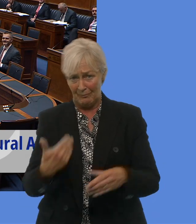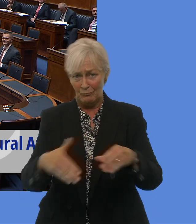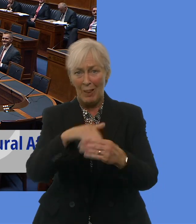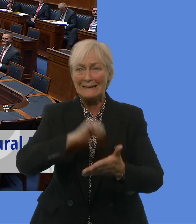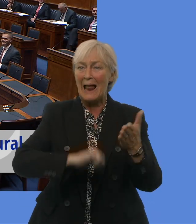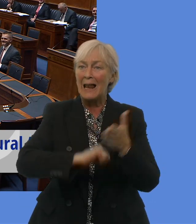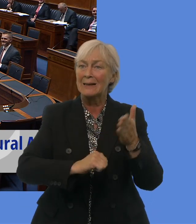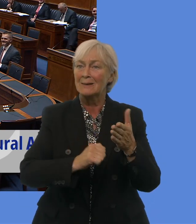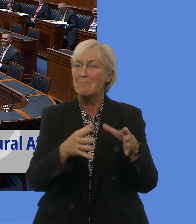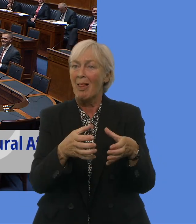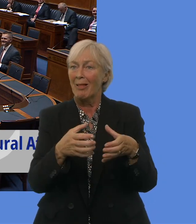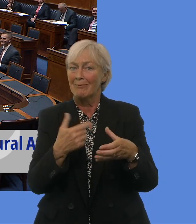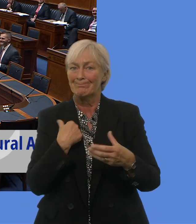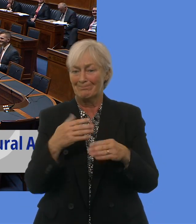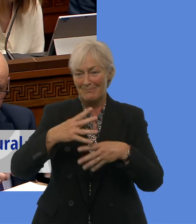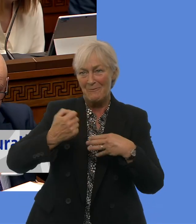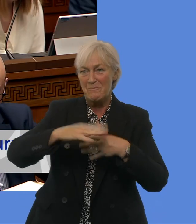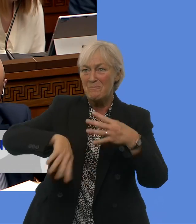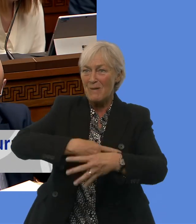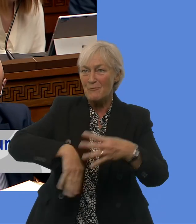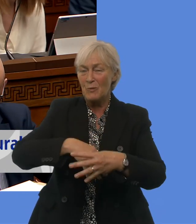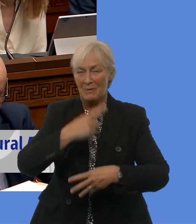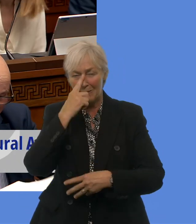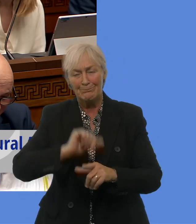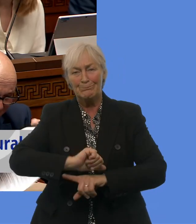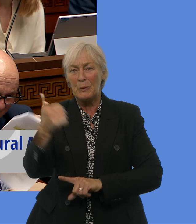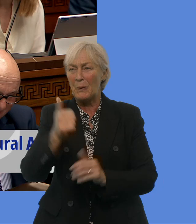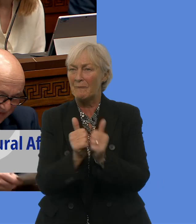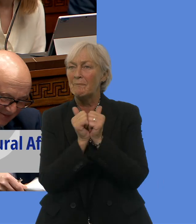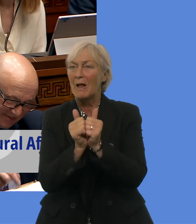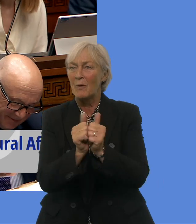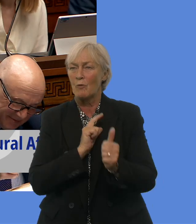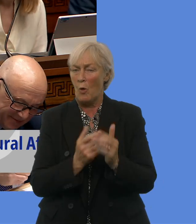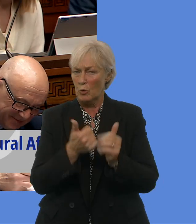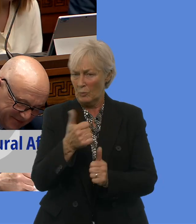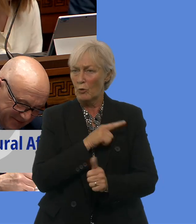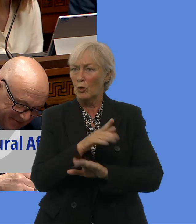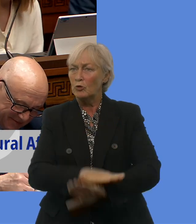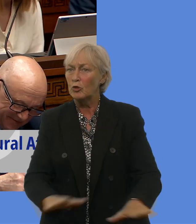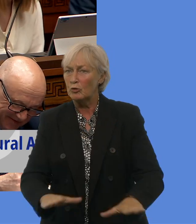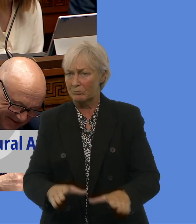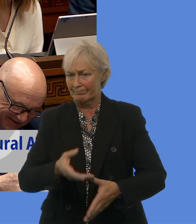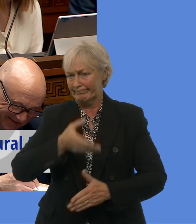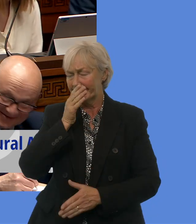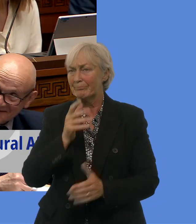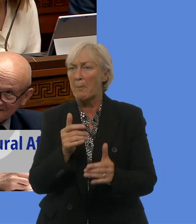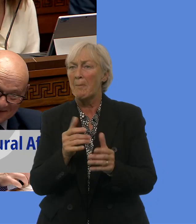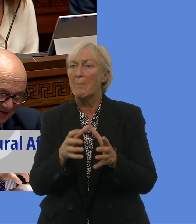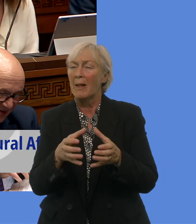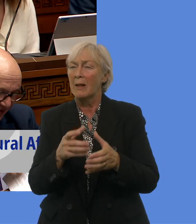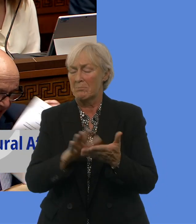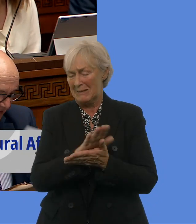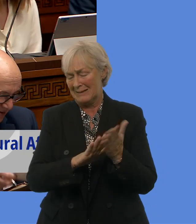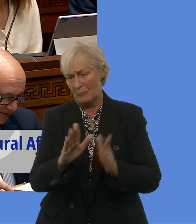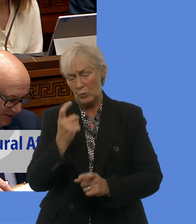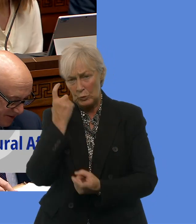milk, so I've got a background in this. I think it's a real great value for nutrition for young people, and what I want to do is consider